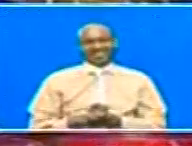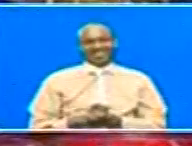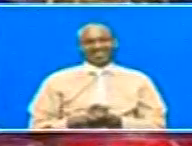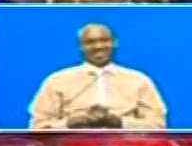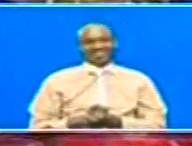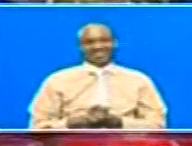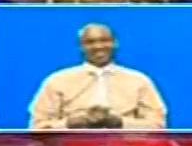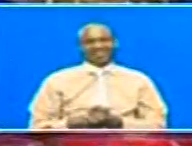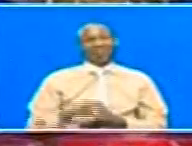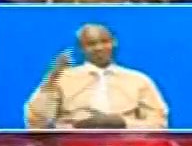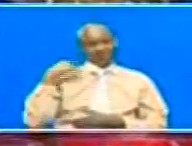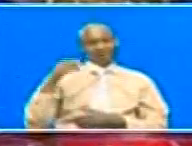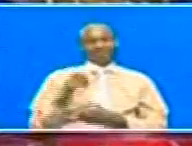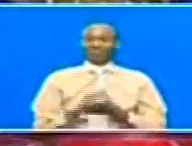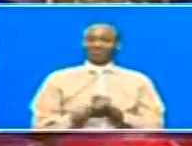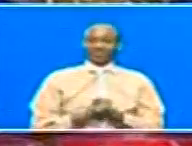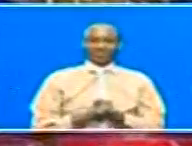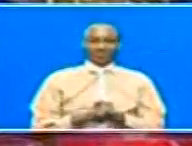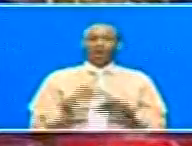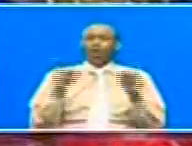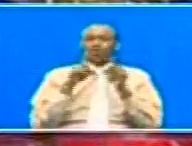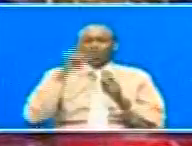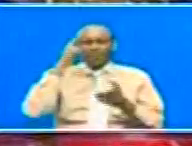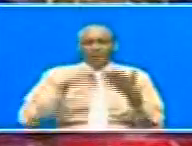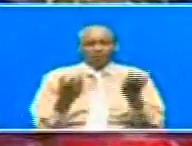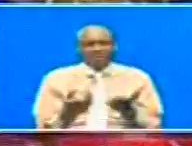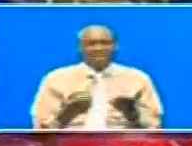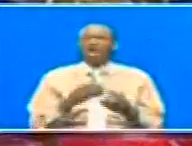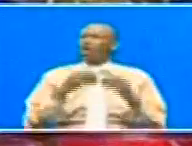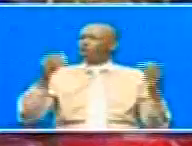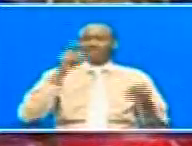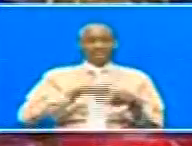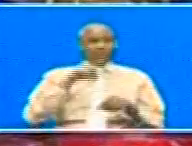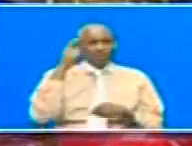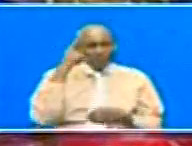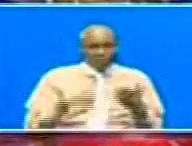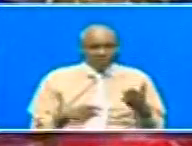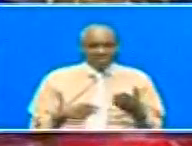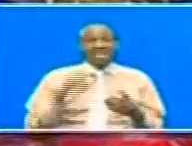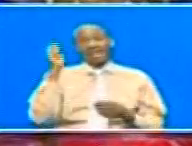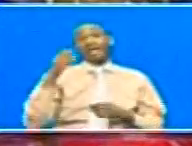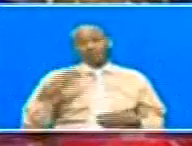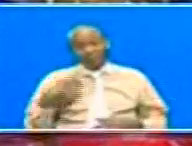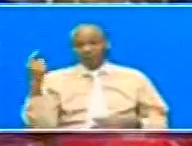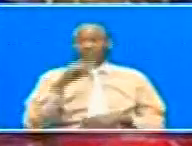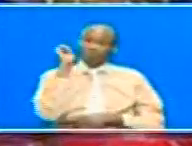Yeah, Kwasa. And he had promised to come to Kenya for a long time, remember? For a long time. Yes, and he wouldn't come. Keep on telling Kenyans, I'm coming to Kenya. Yeah. I'm coming to Kenya. Yeah.